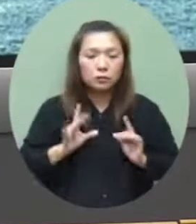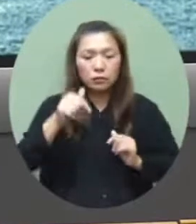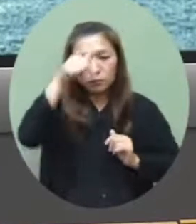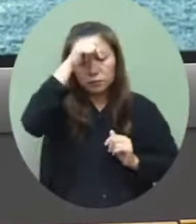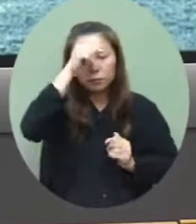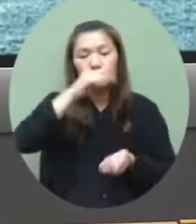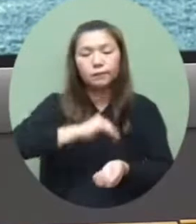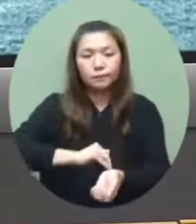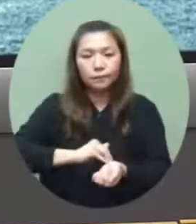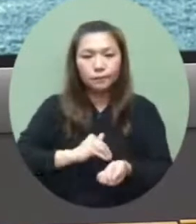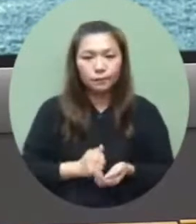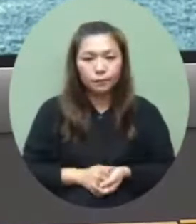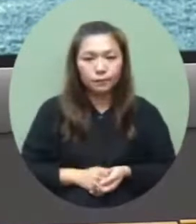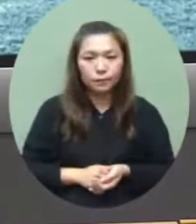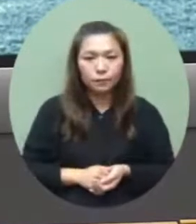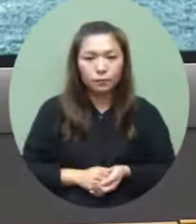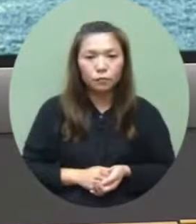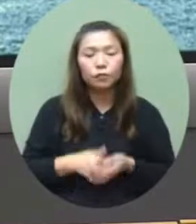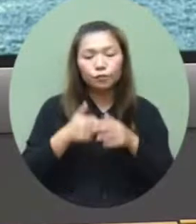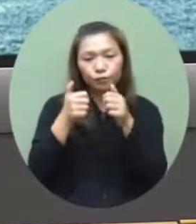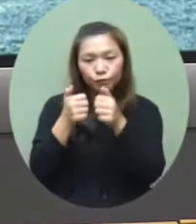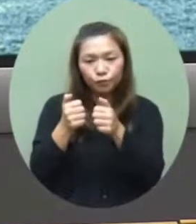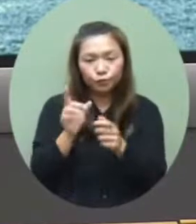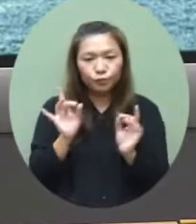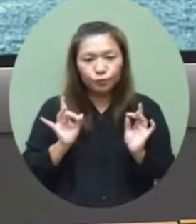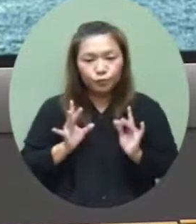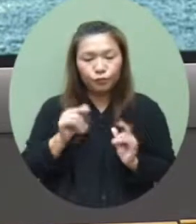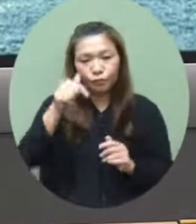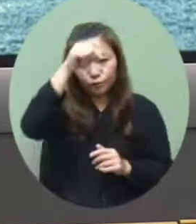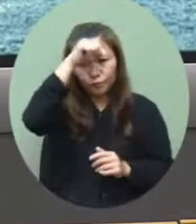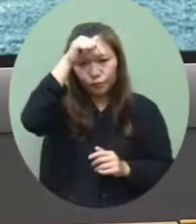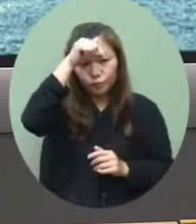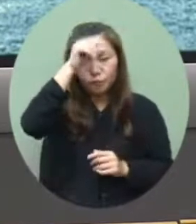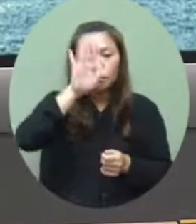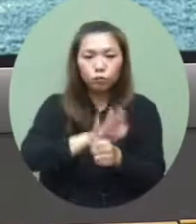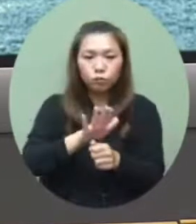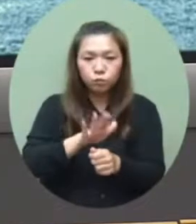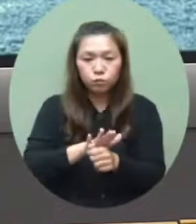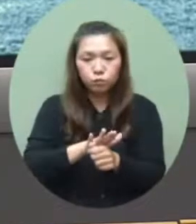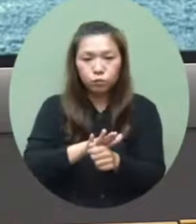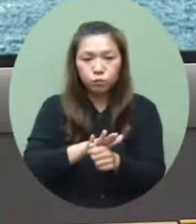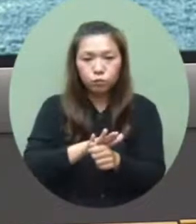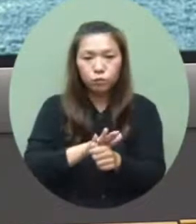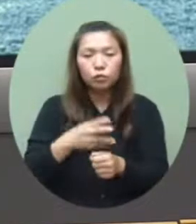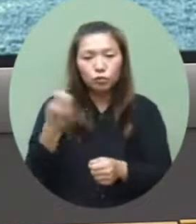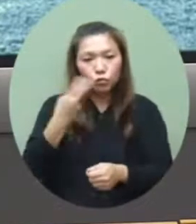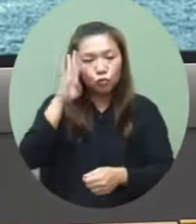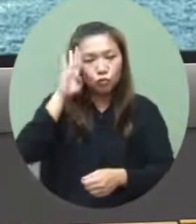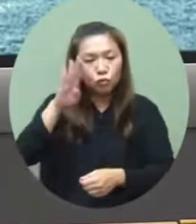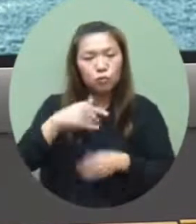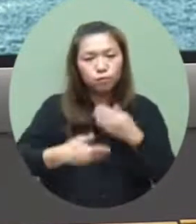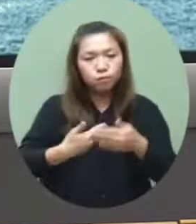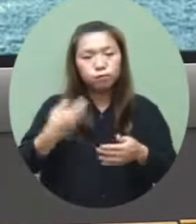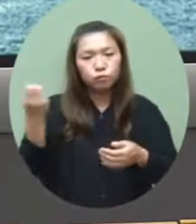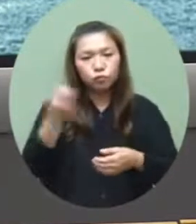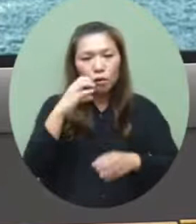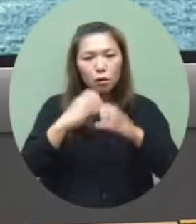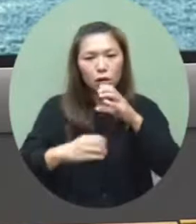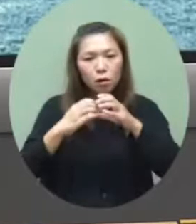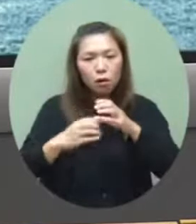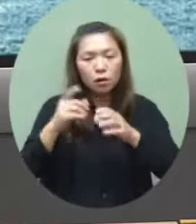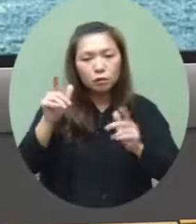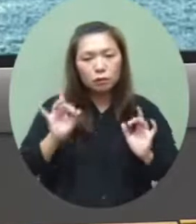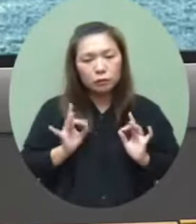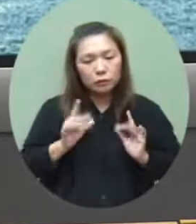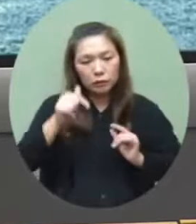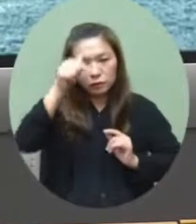public hospitals would also refer patients to suitable private medical institutions for follow-up treatment. We're grateful for